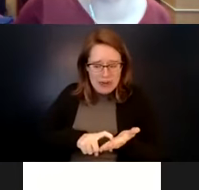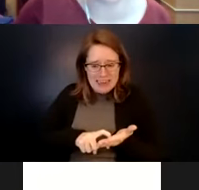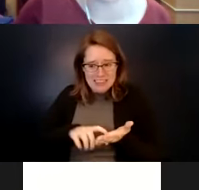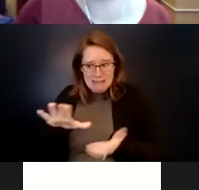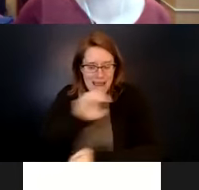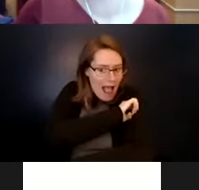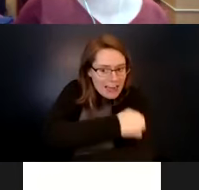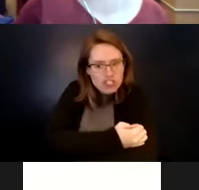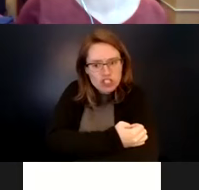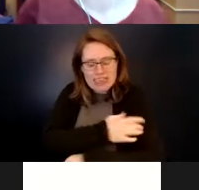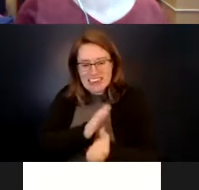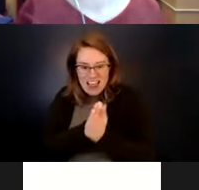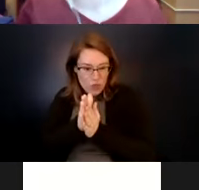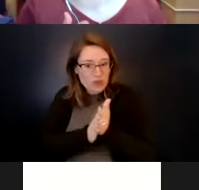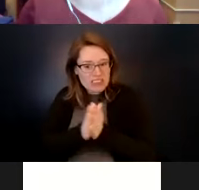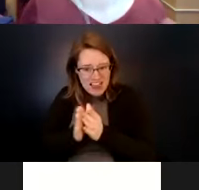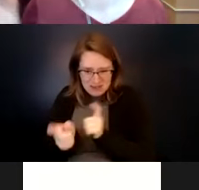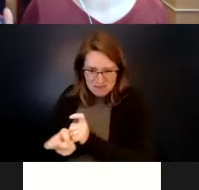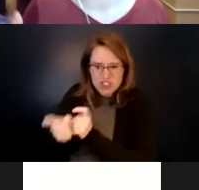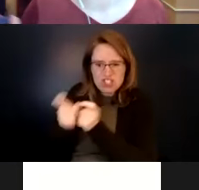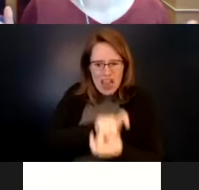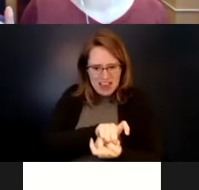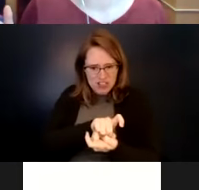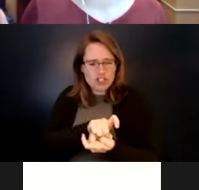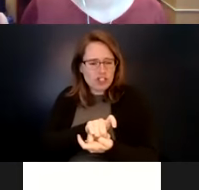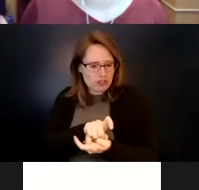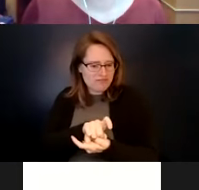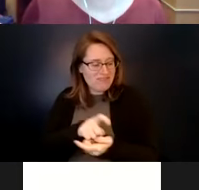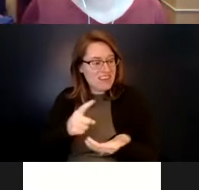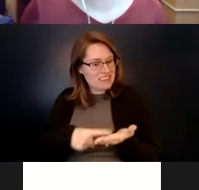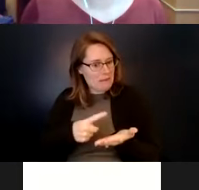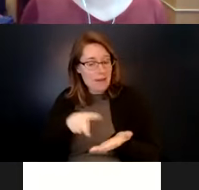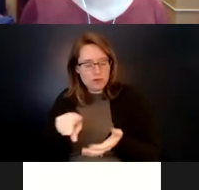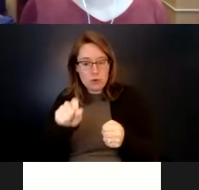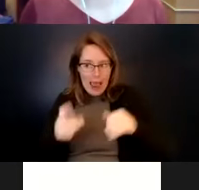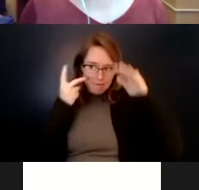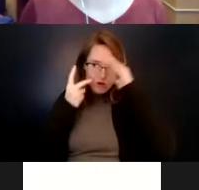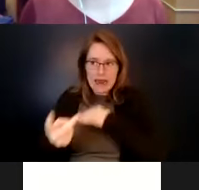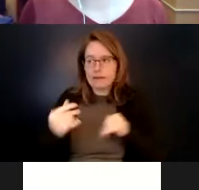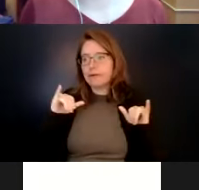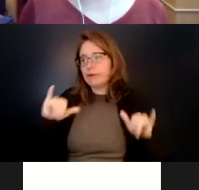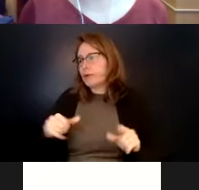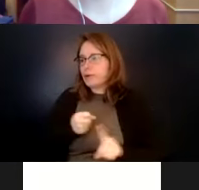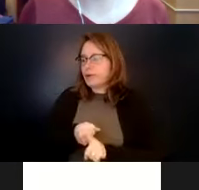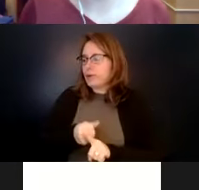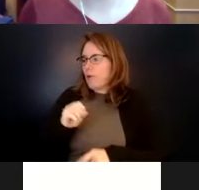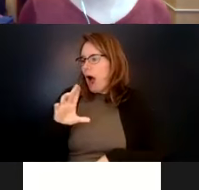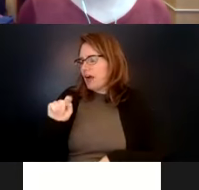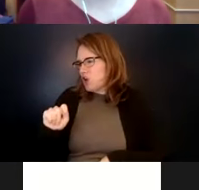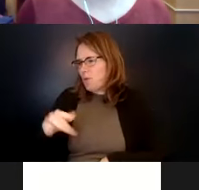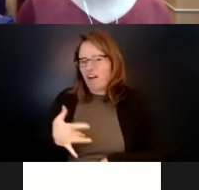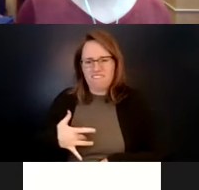in your enthusiasm over time. You start to be able to predict, oh man, it's October. I'm starting to feel kind of